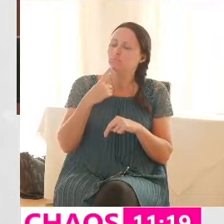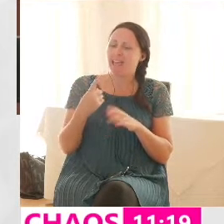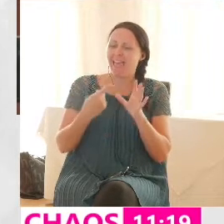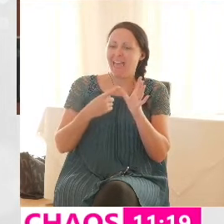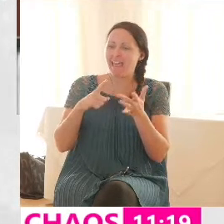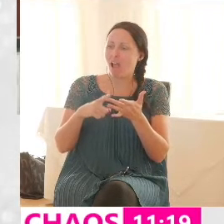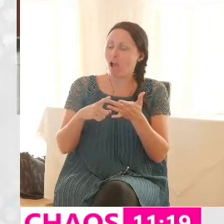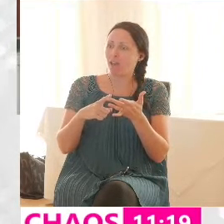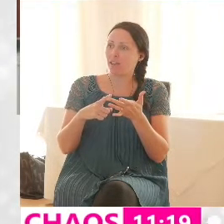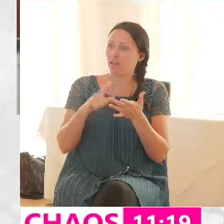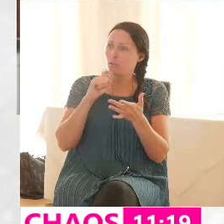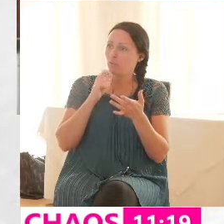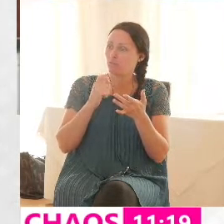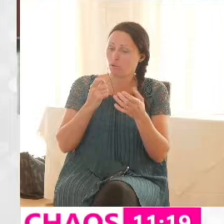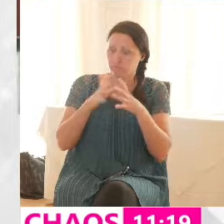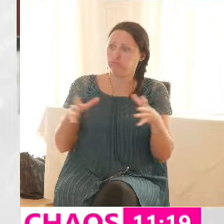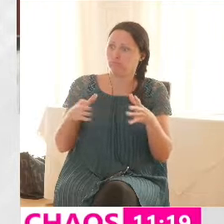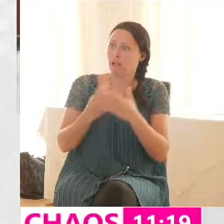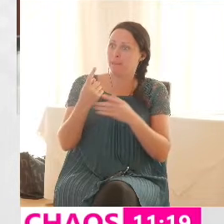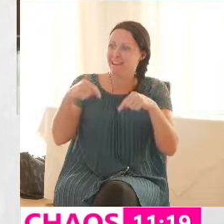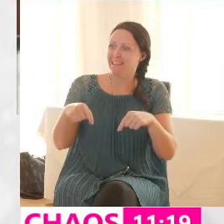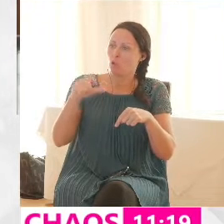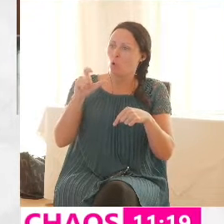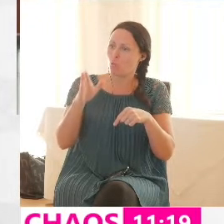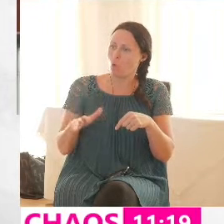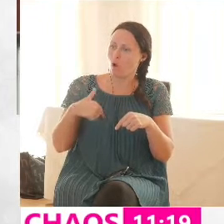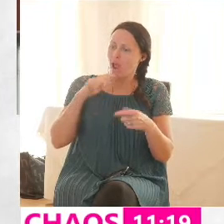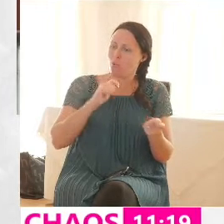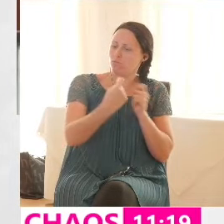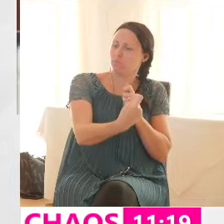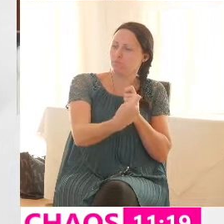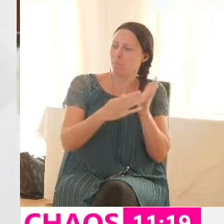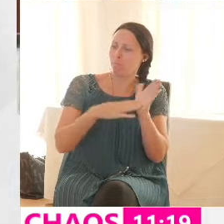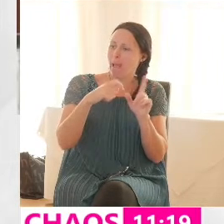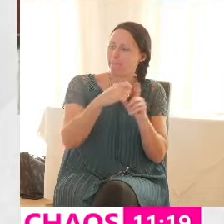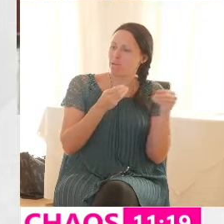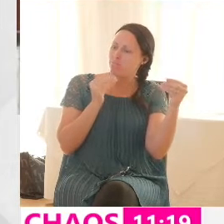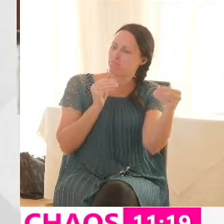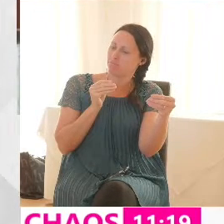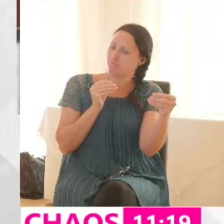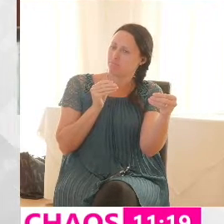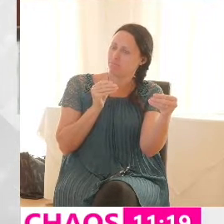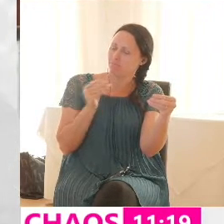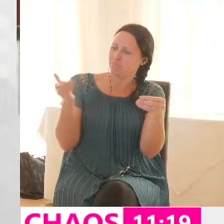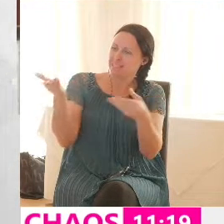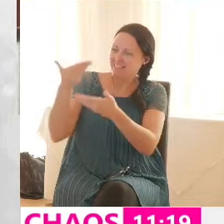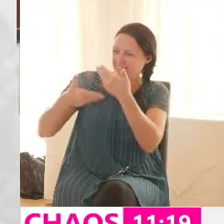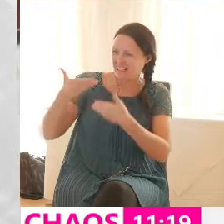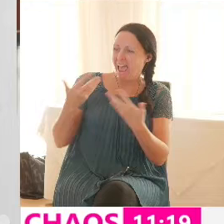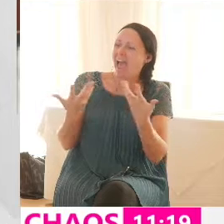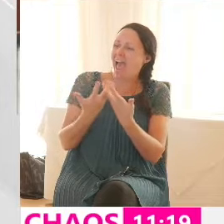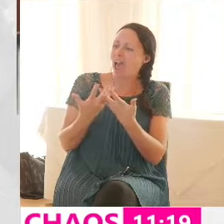to Cornwall, I would put this map in front of them and I would say that, tell me how AI is going to influence